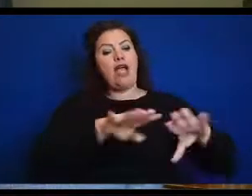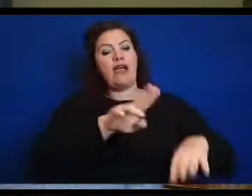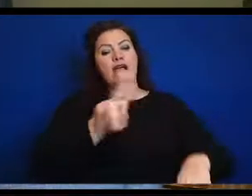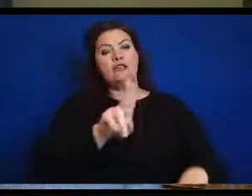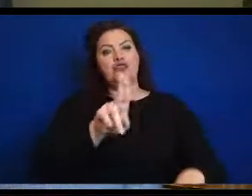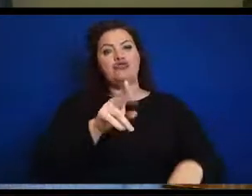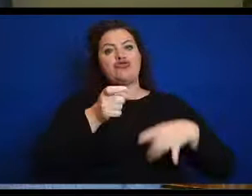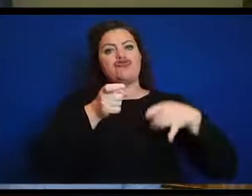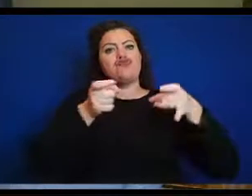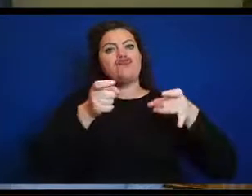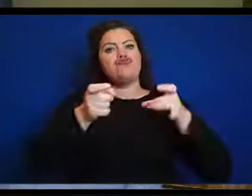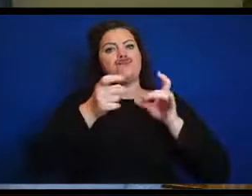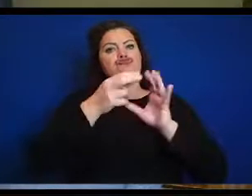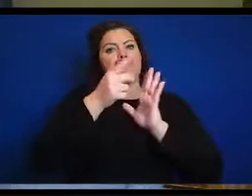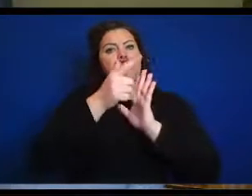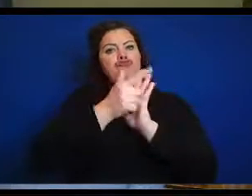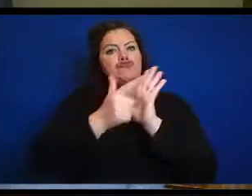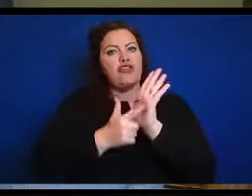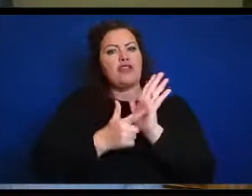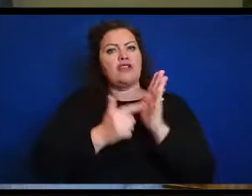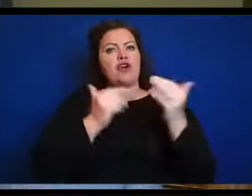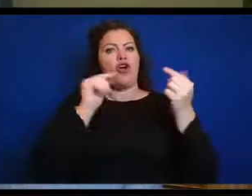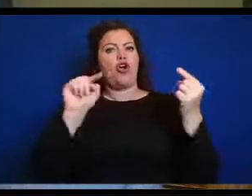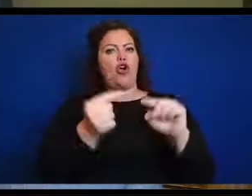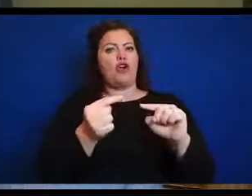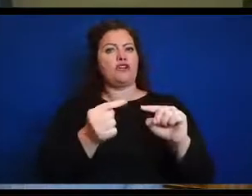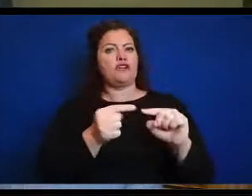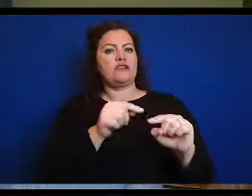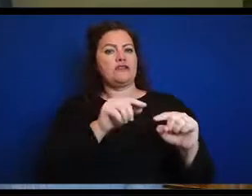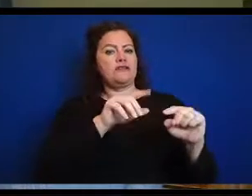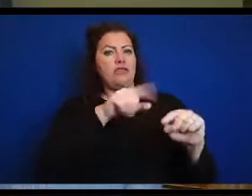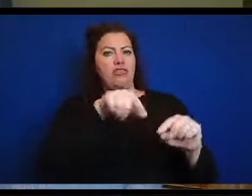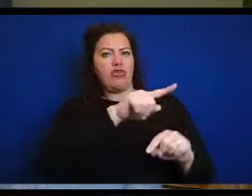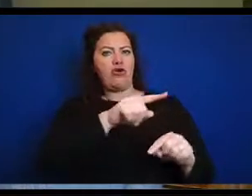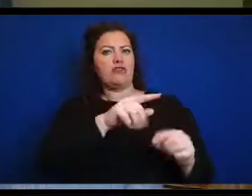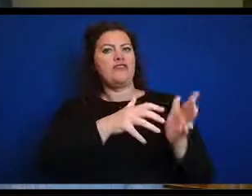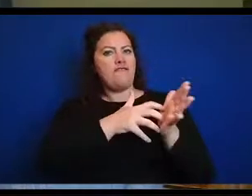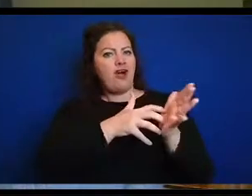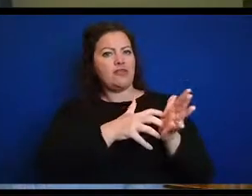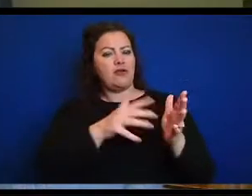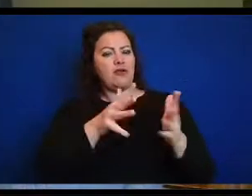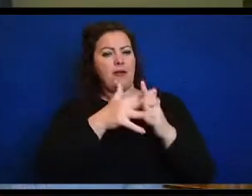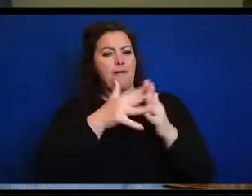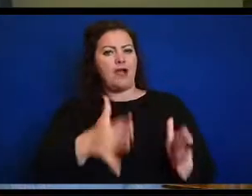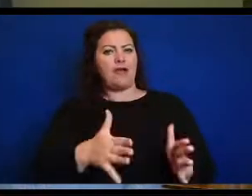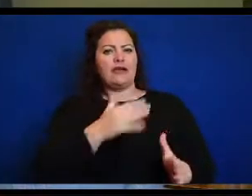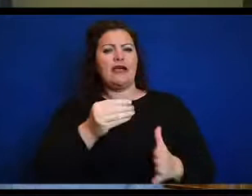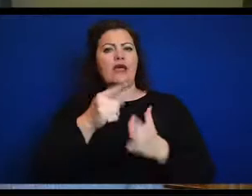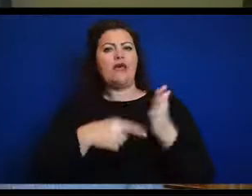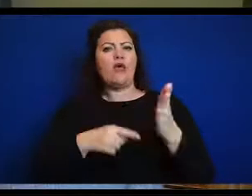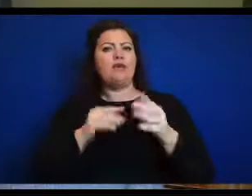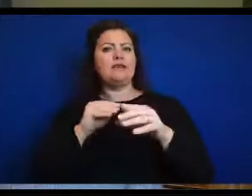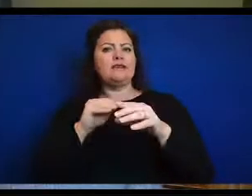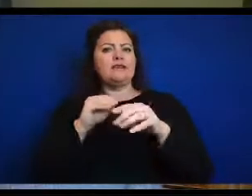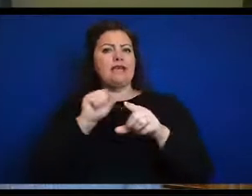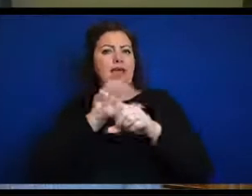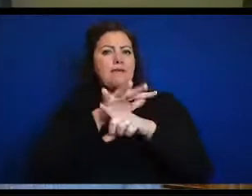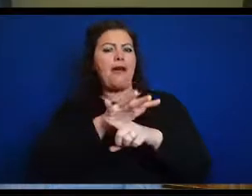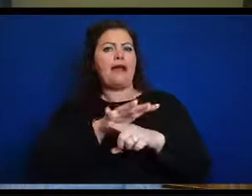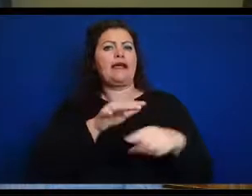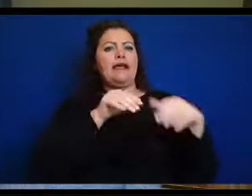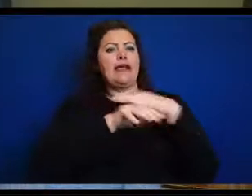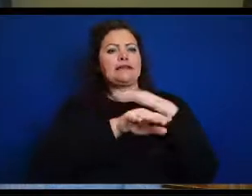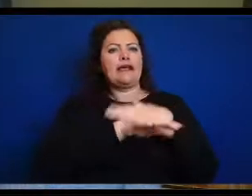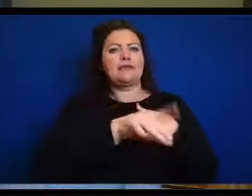regulations hurt the poorest and most vulnerable Americans, and what impact reforms like accessory dwelling units can have